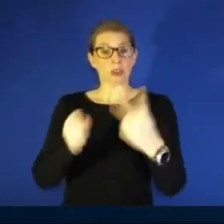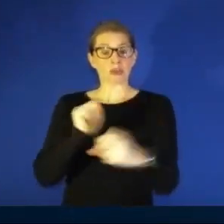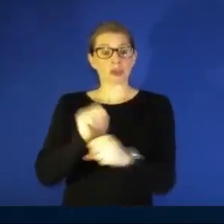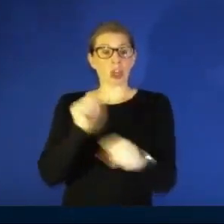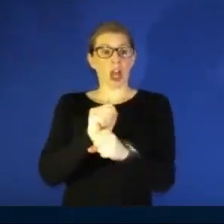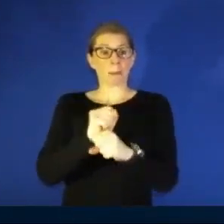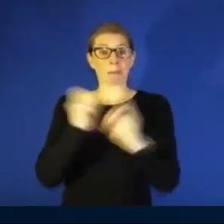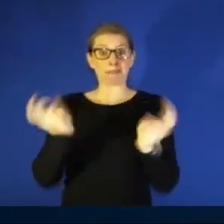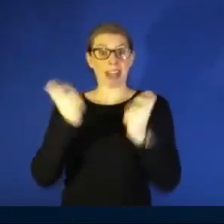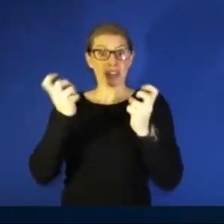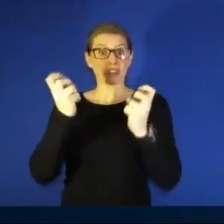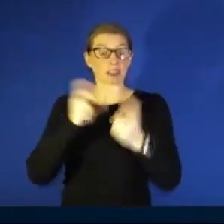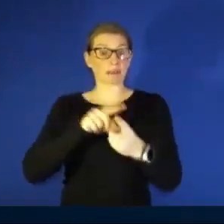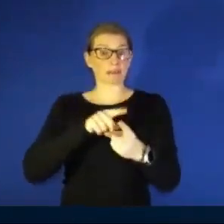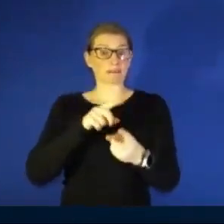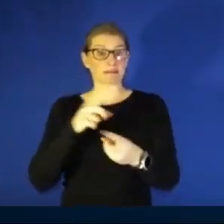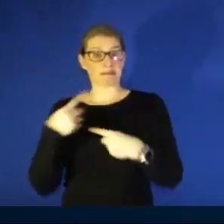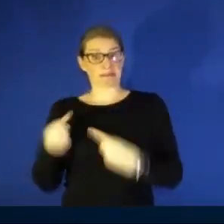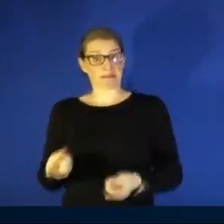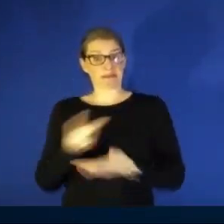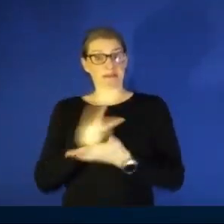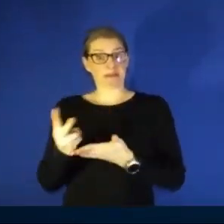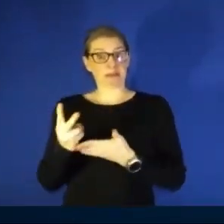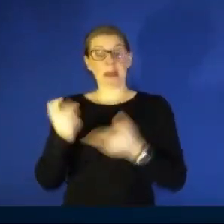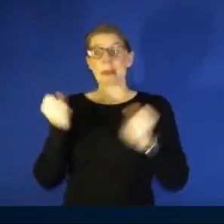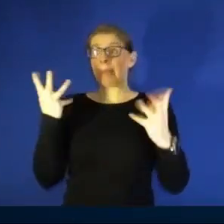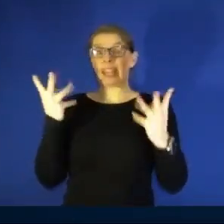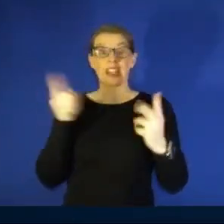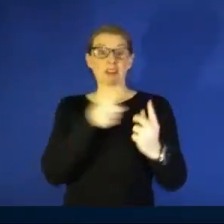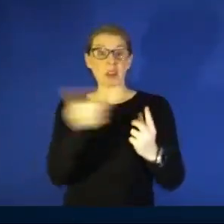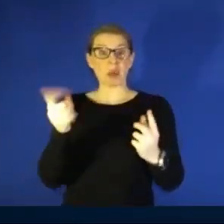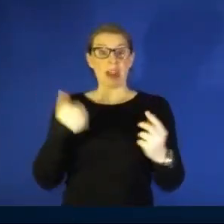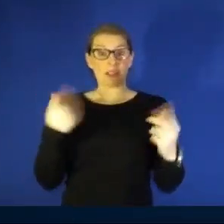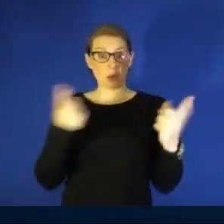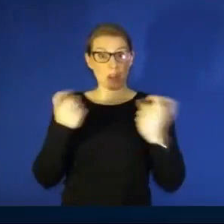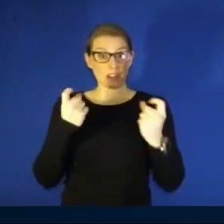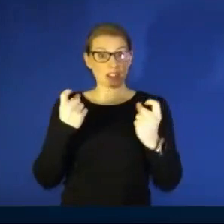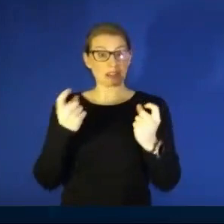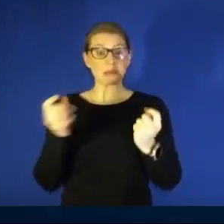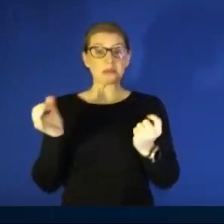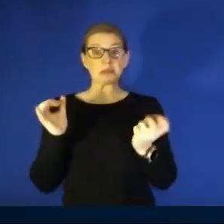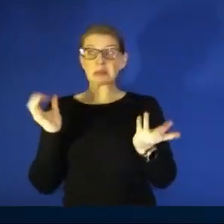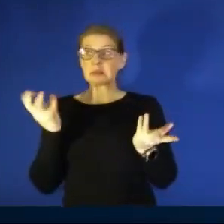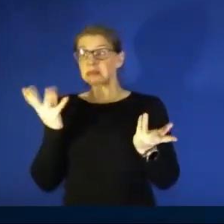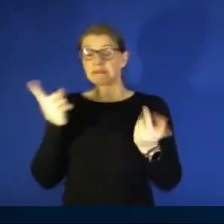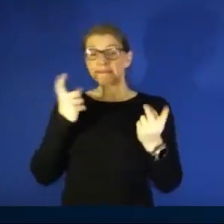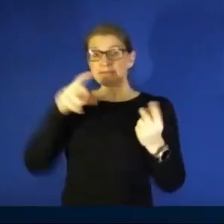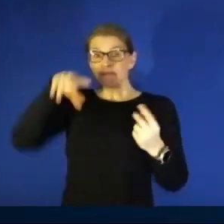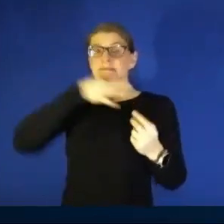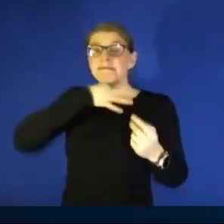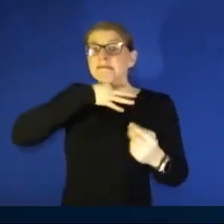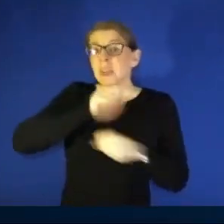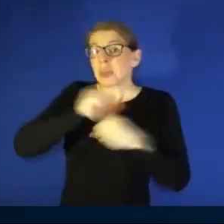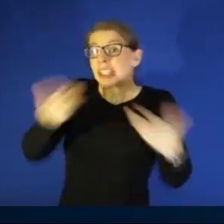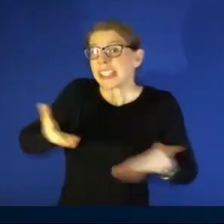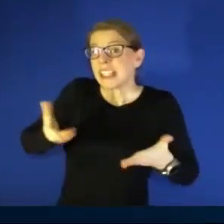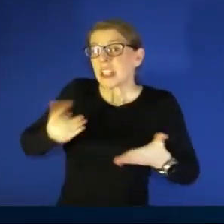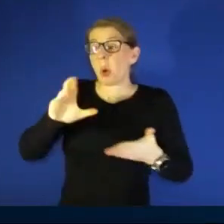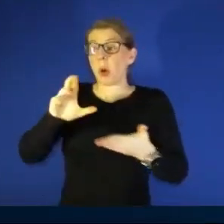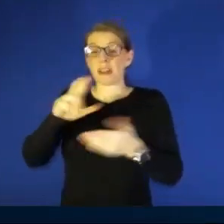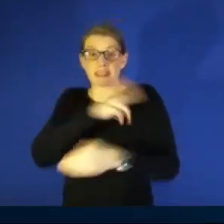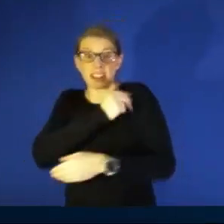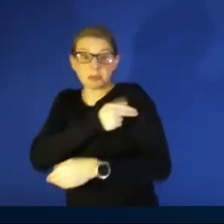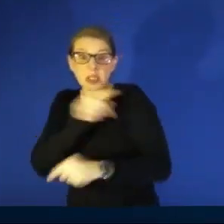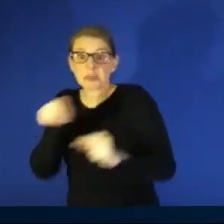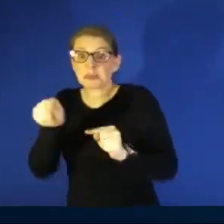couple of weeks, and we know a lot of you have questions about what it is like to work here and in other places like ours, and what it's like to take